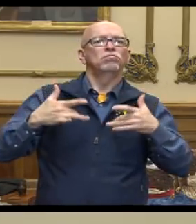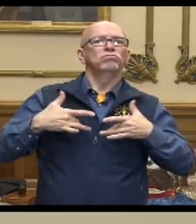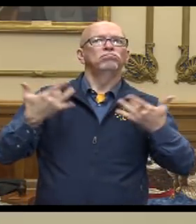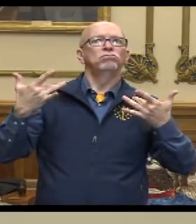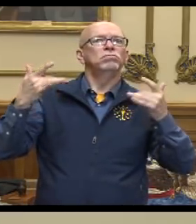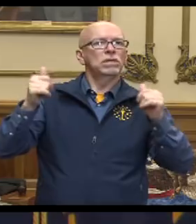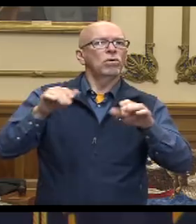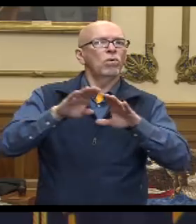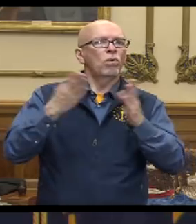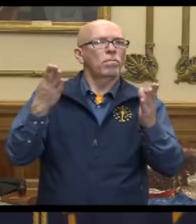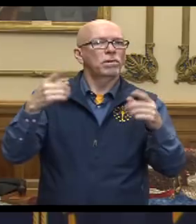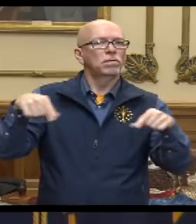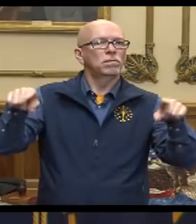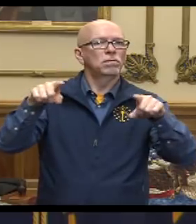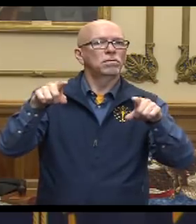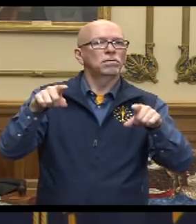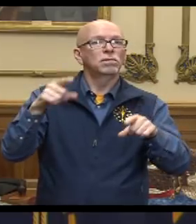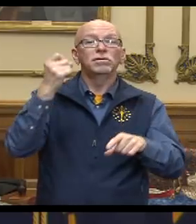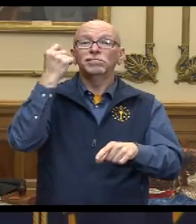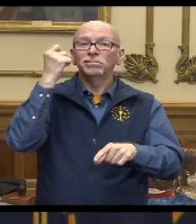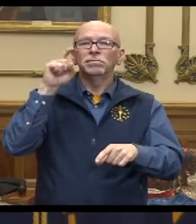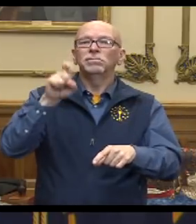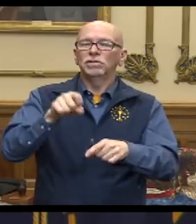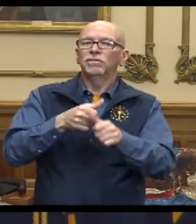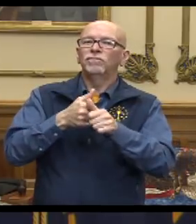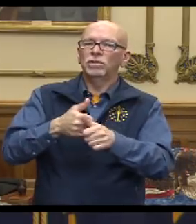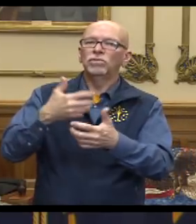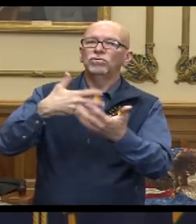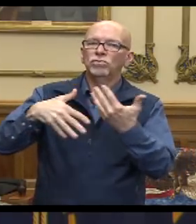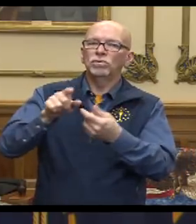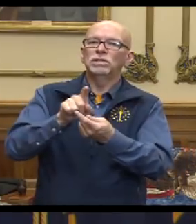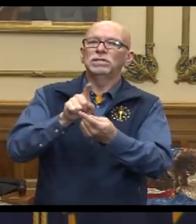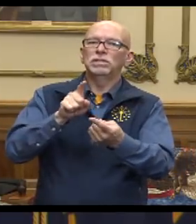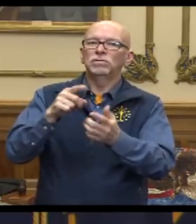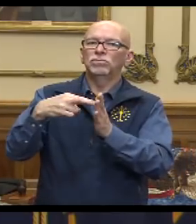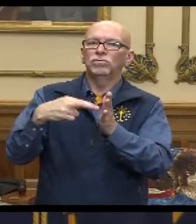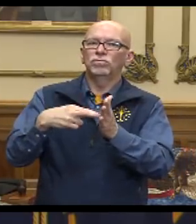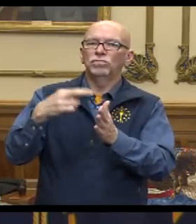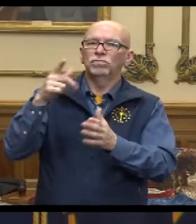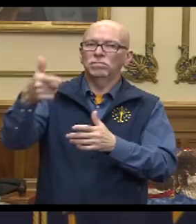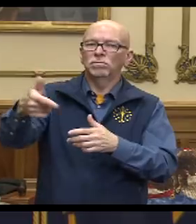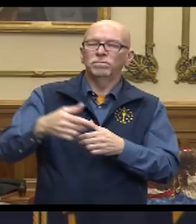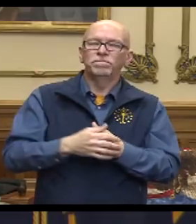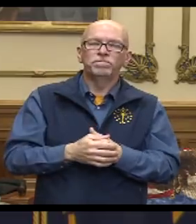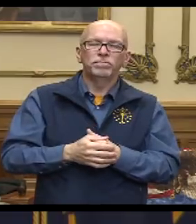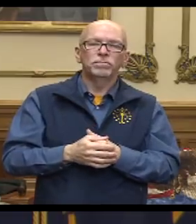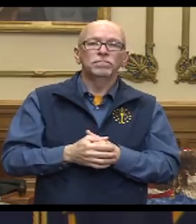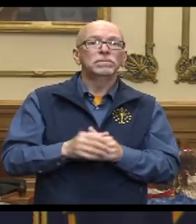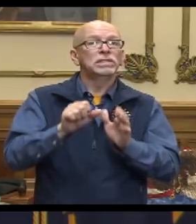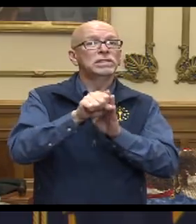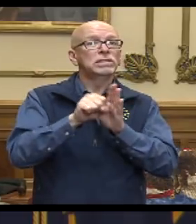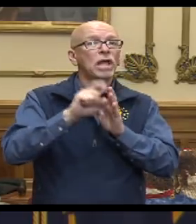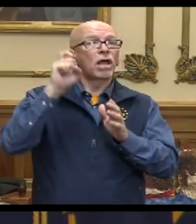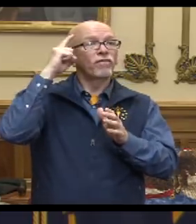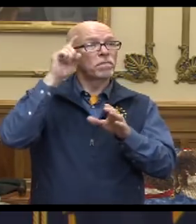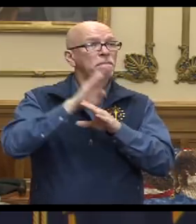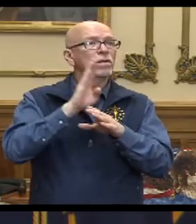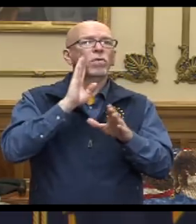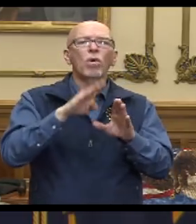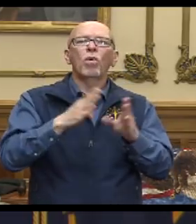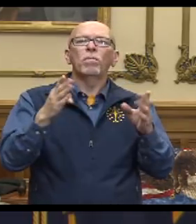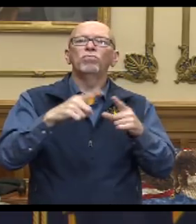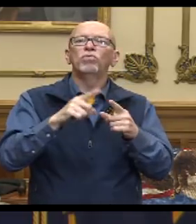may open with adherence to social distancing guidelines. State government buildings will reopen